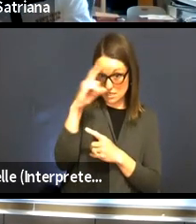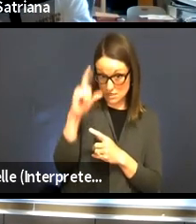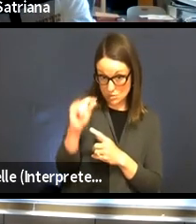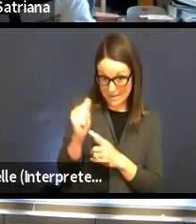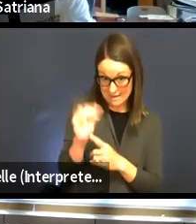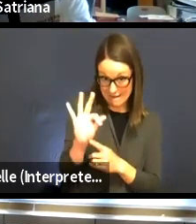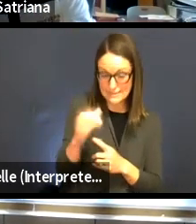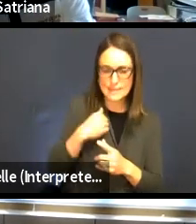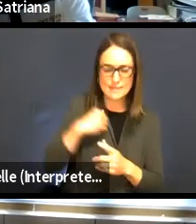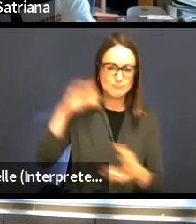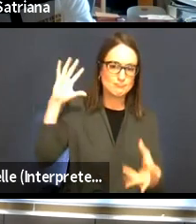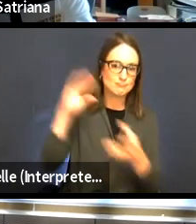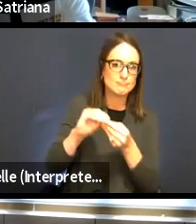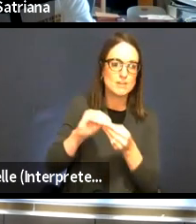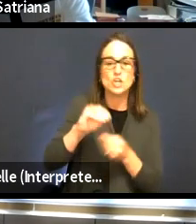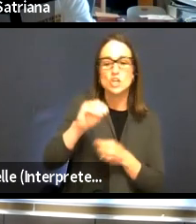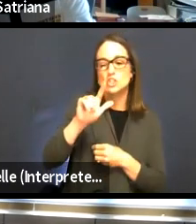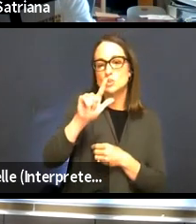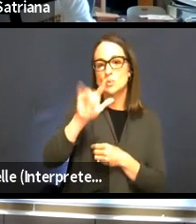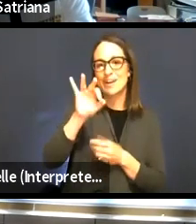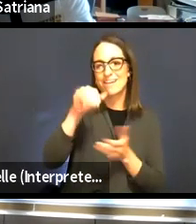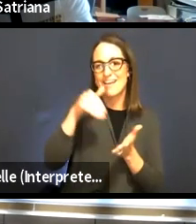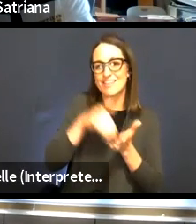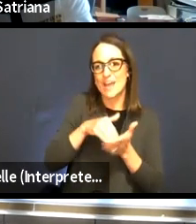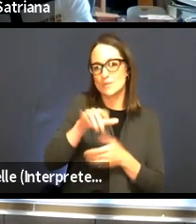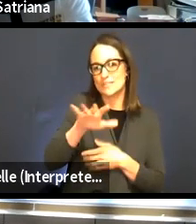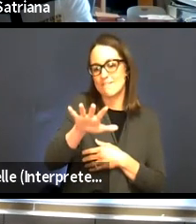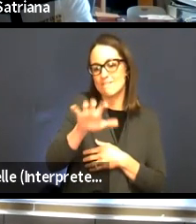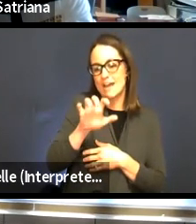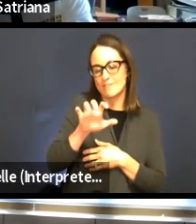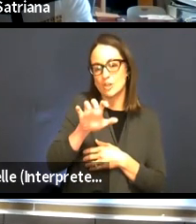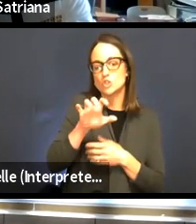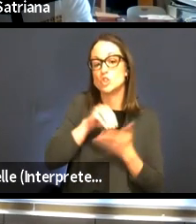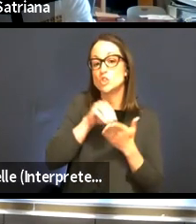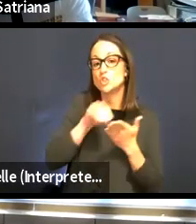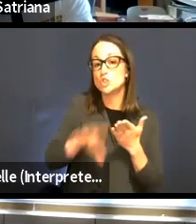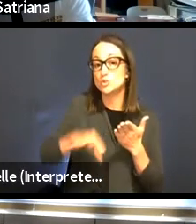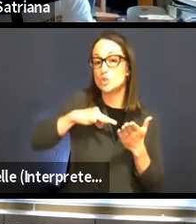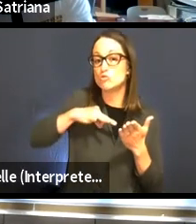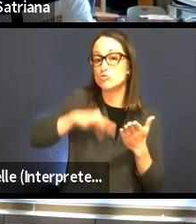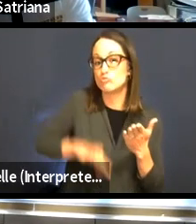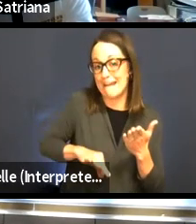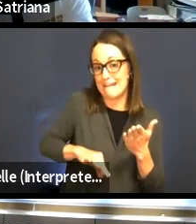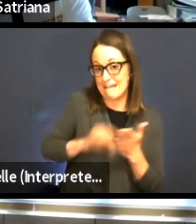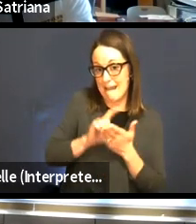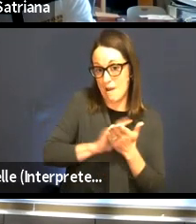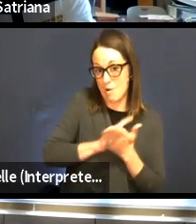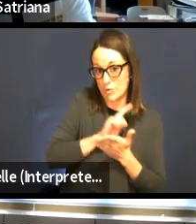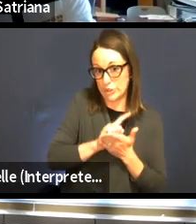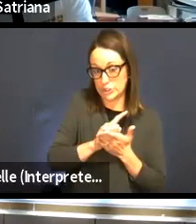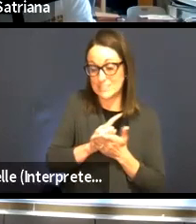total of 29,500 student credit hours. Summer of 20, we have